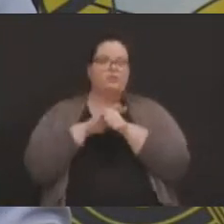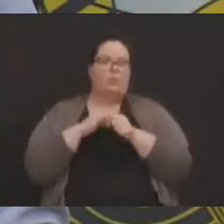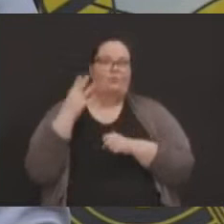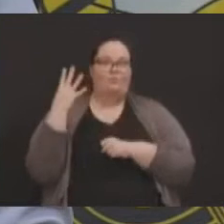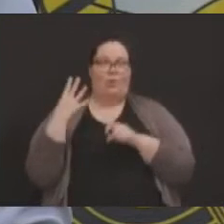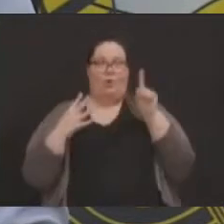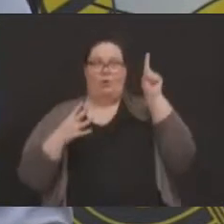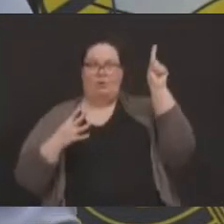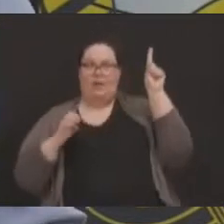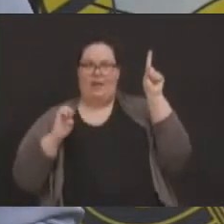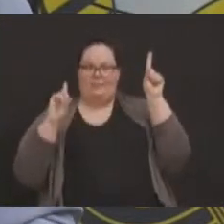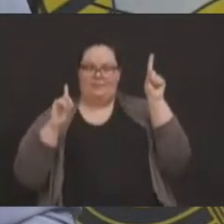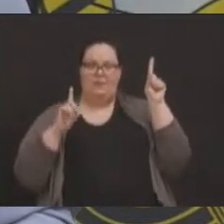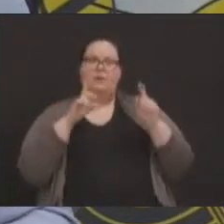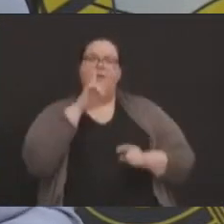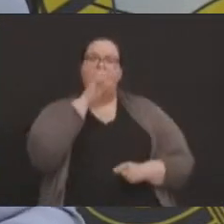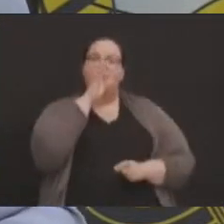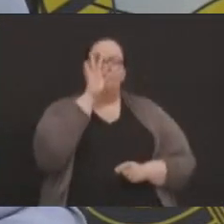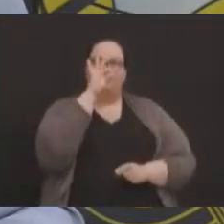des 2 dernières semaines.